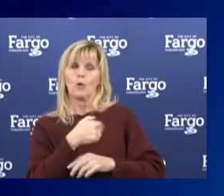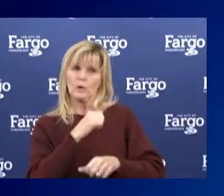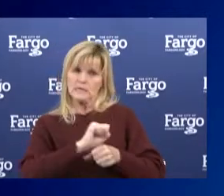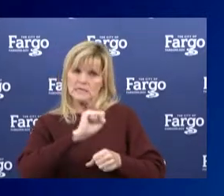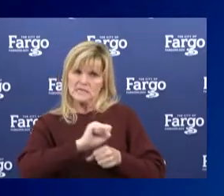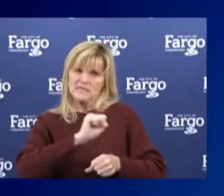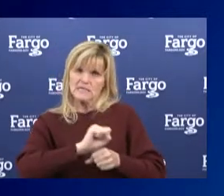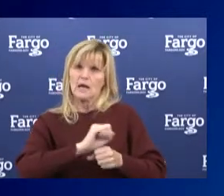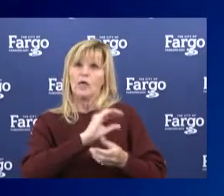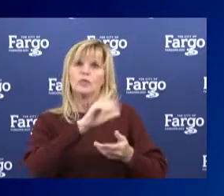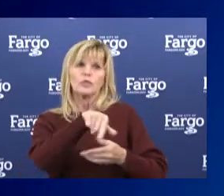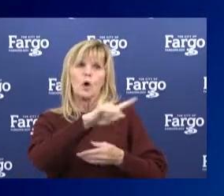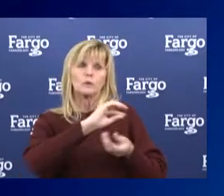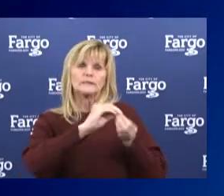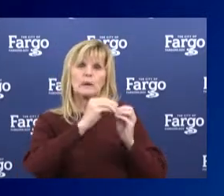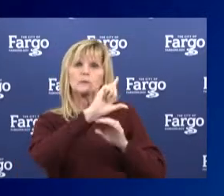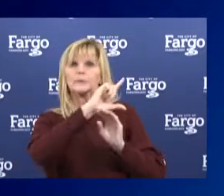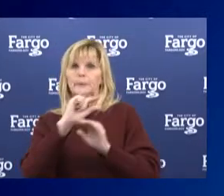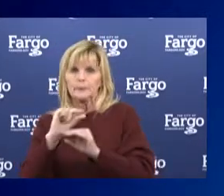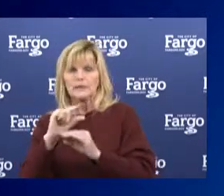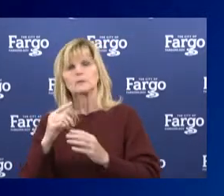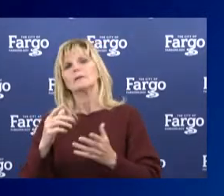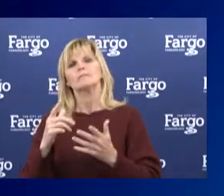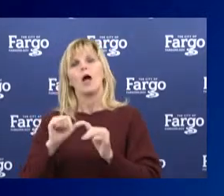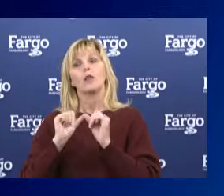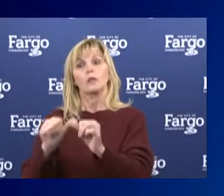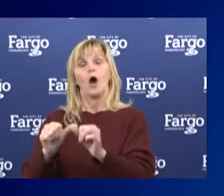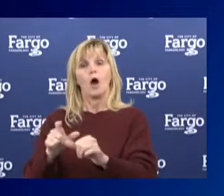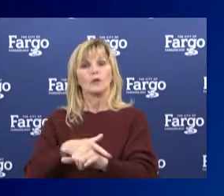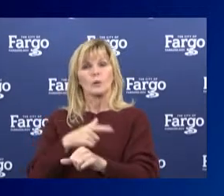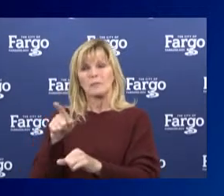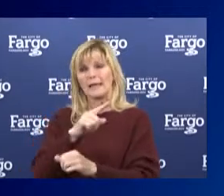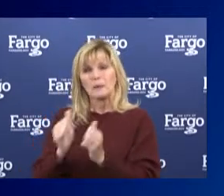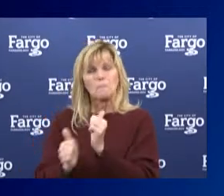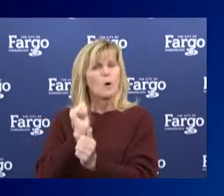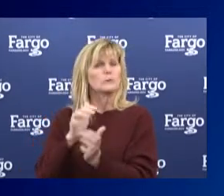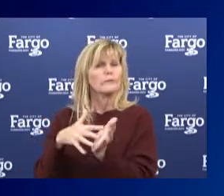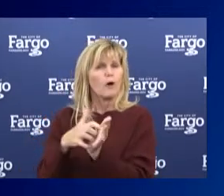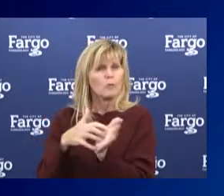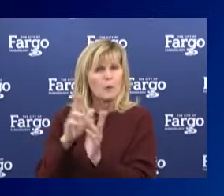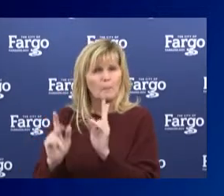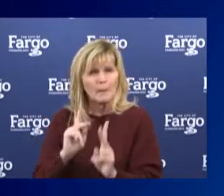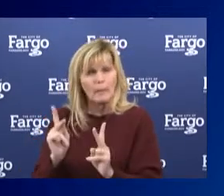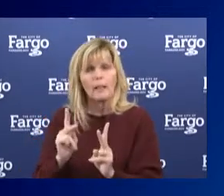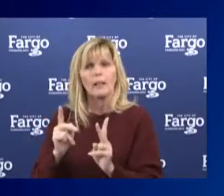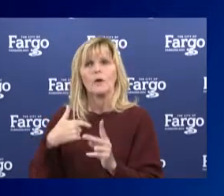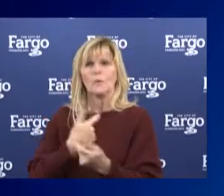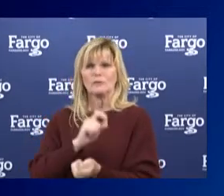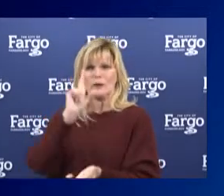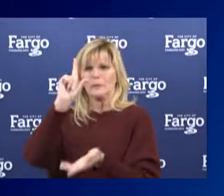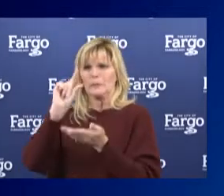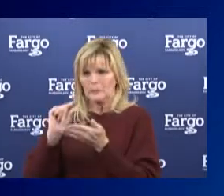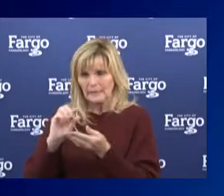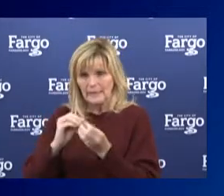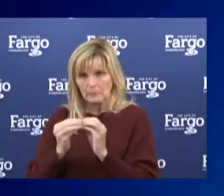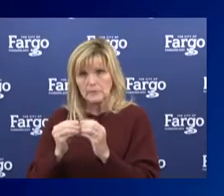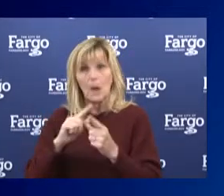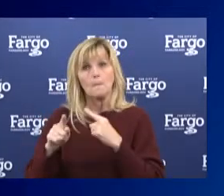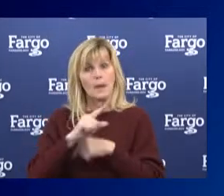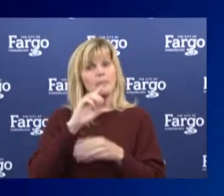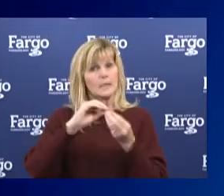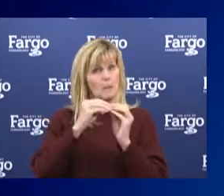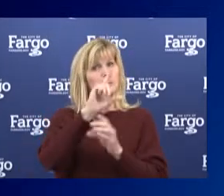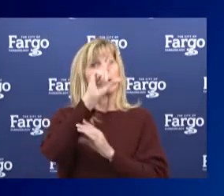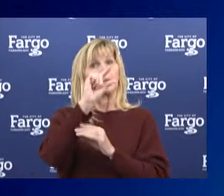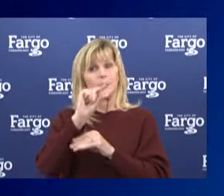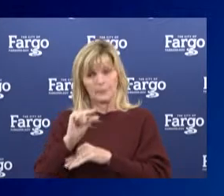and keep it out of our long-term care facilities where the most vulnerable people are. But you can see also that as it starts to increase